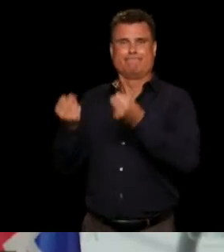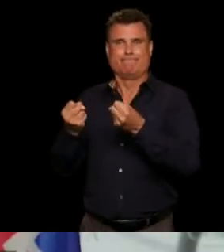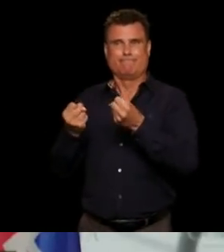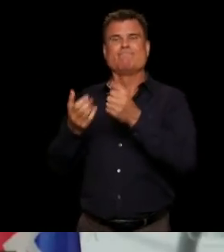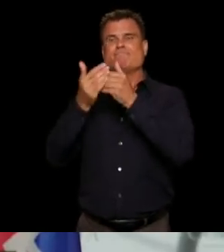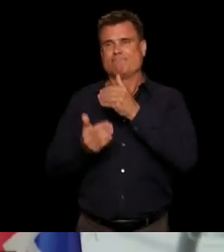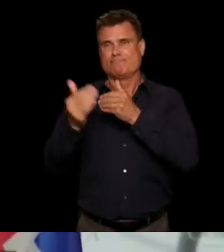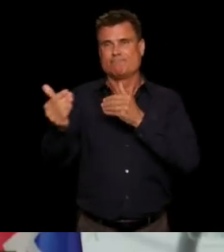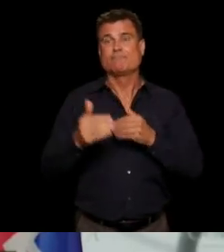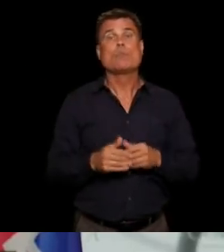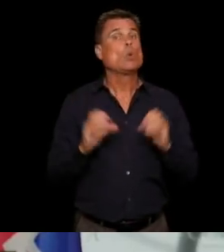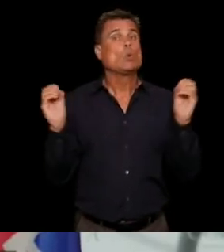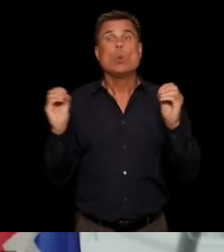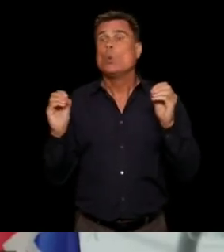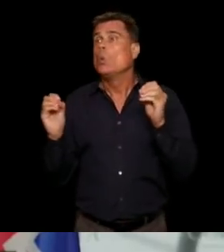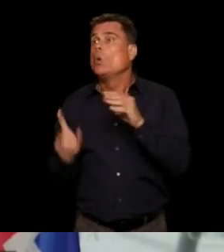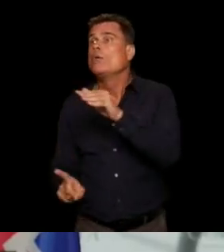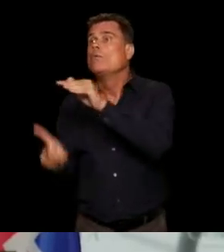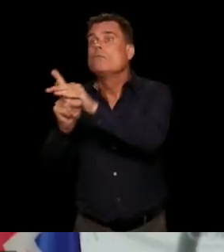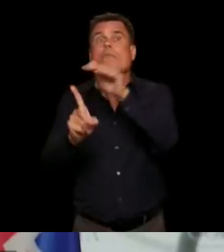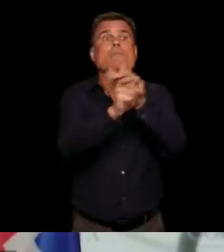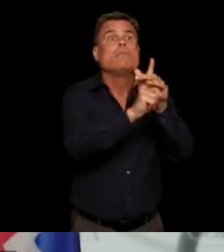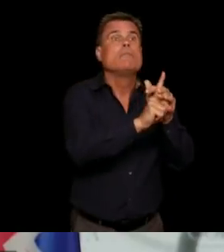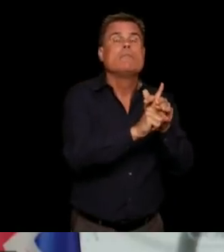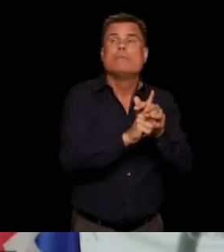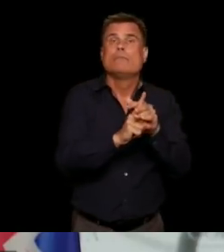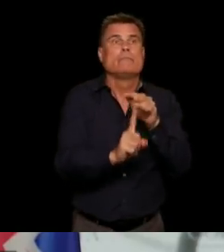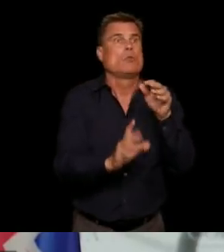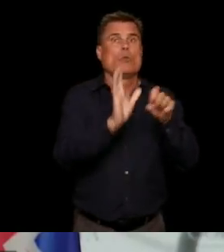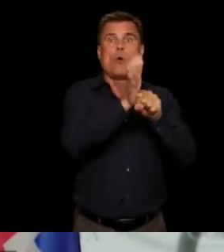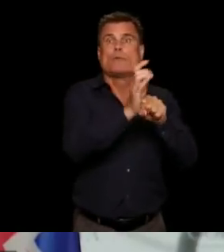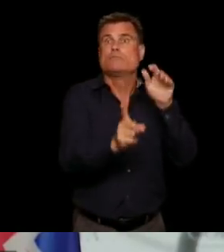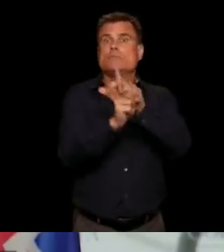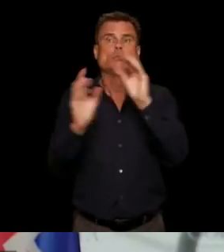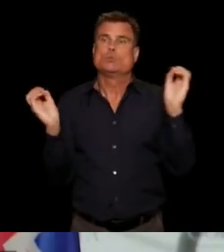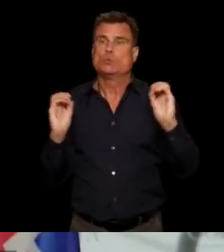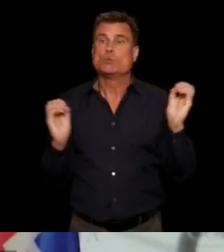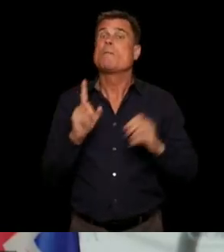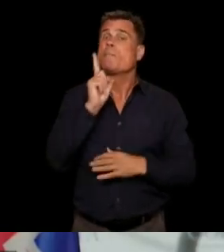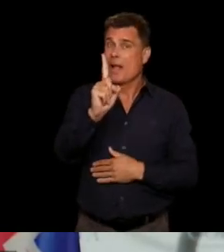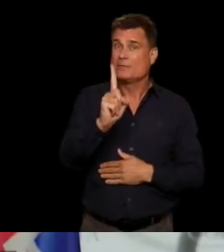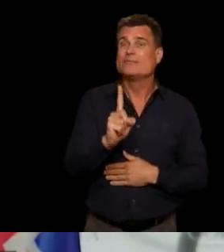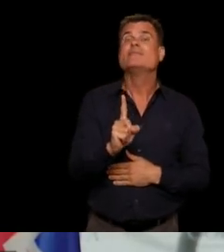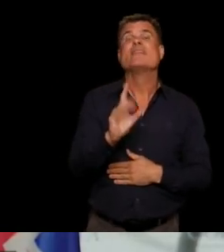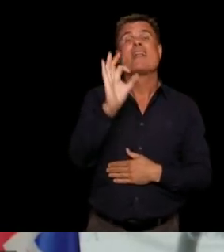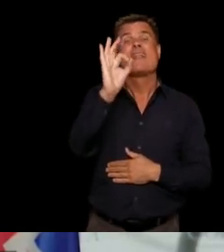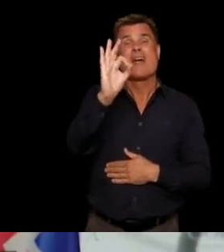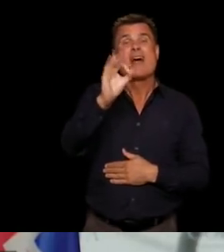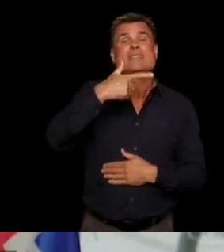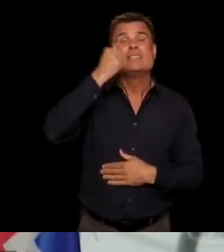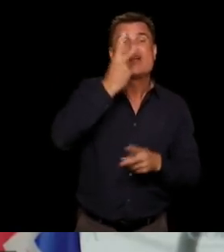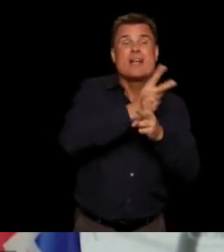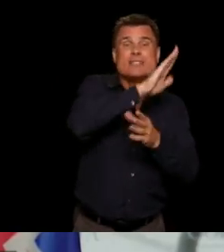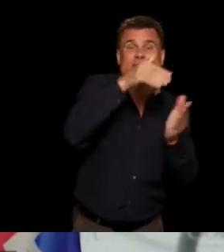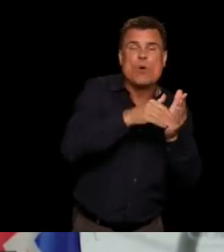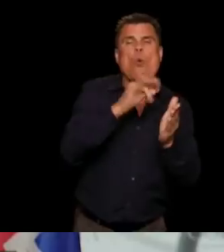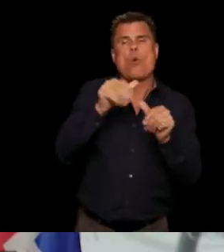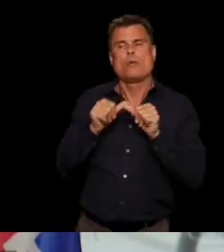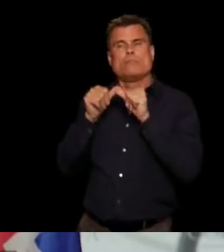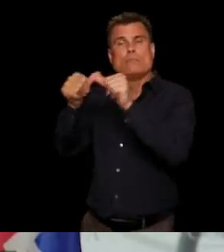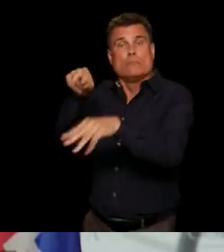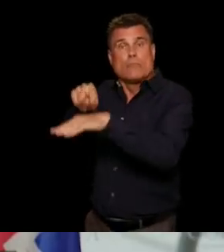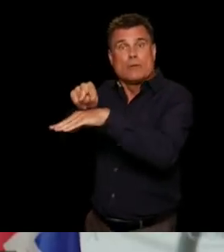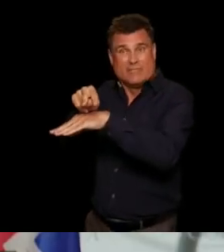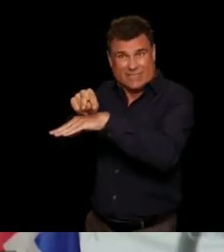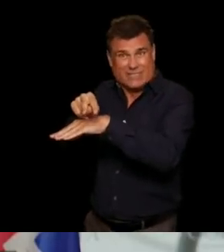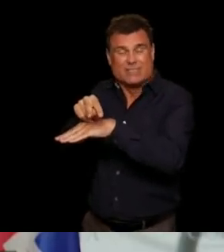new healthcare outbreaks reported today. There are, however, 9 active outbreaks being monitored by the health authorities in our healthcare system.